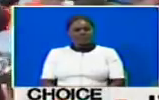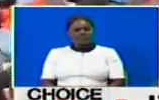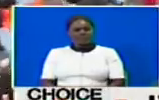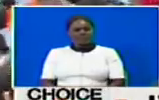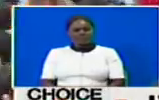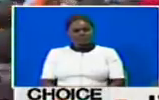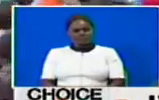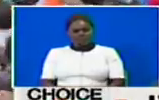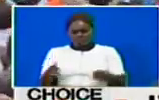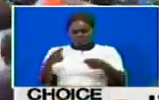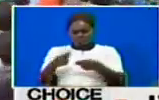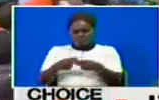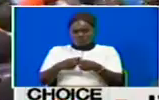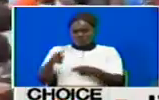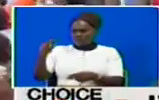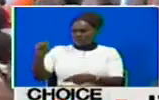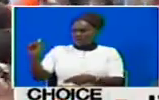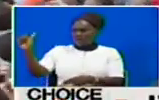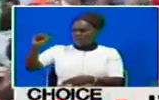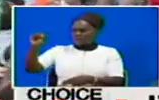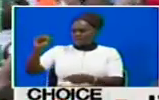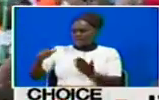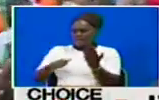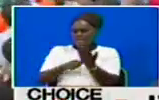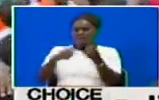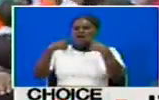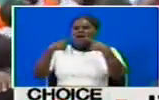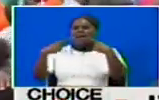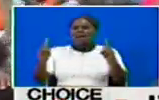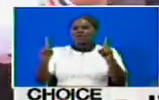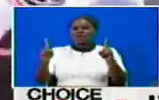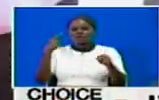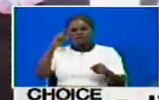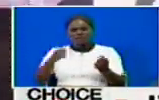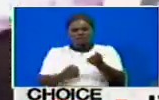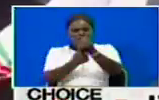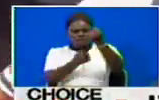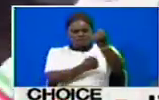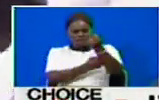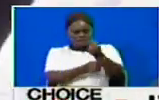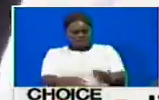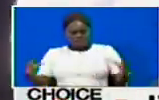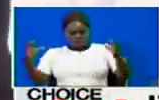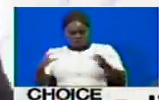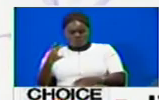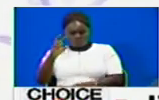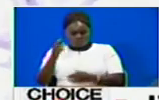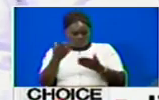And soon, NASA's flag bearer was unveiled to the ecstatic supporters. Hii timu mnayoiona